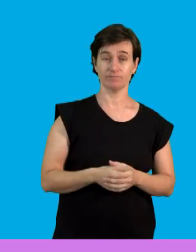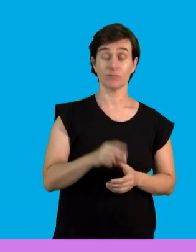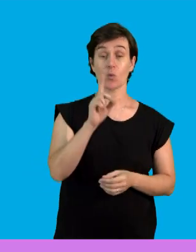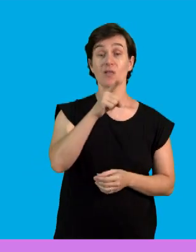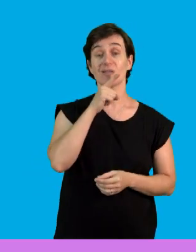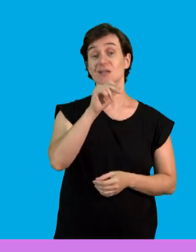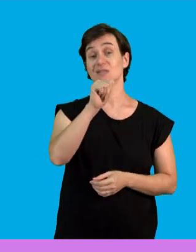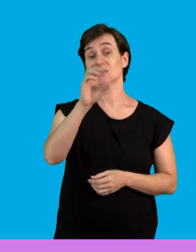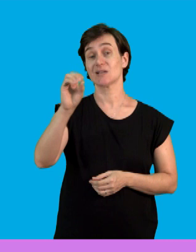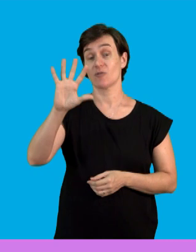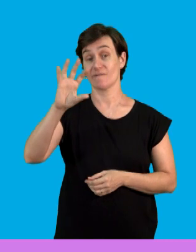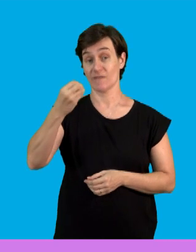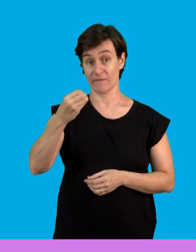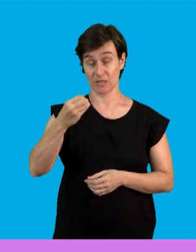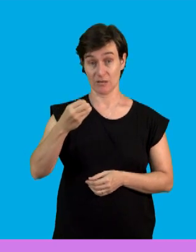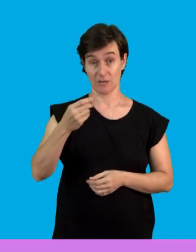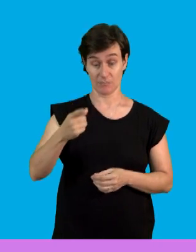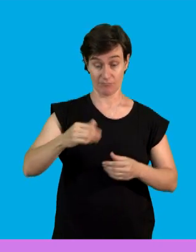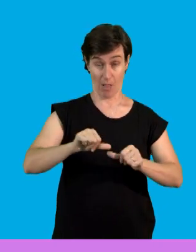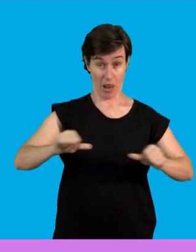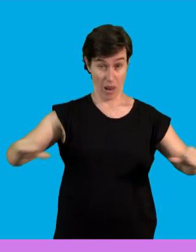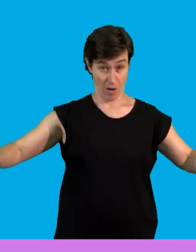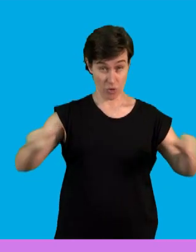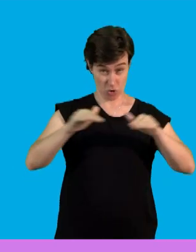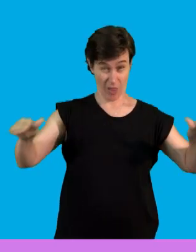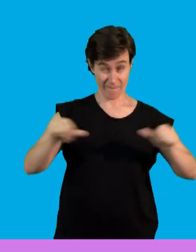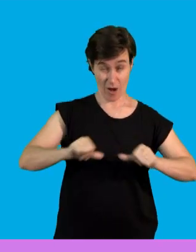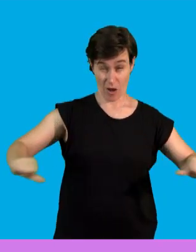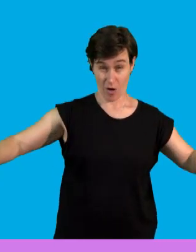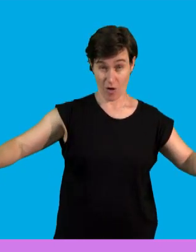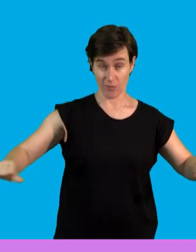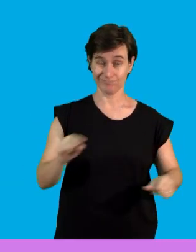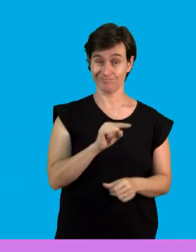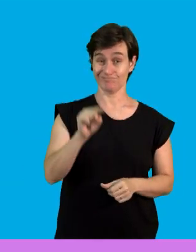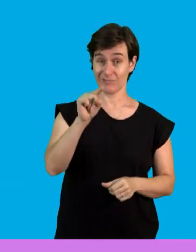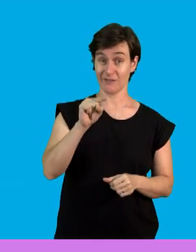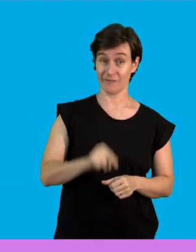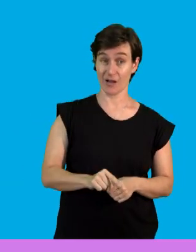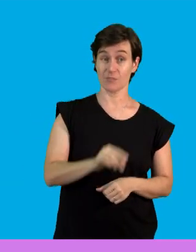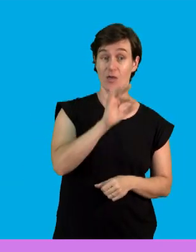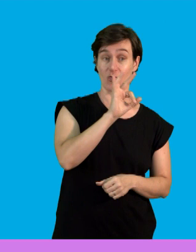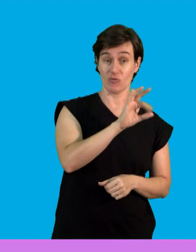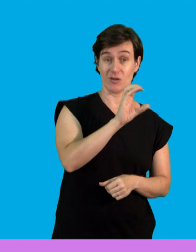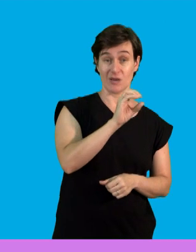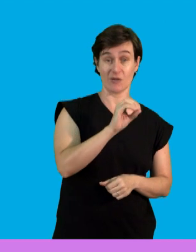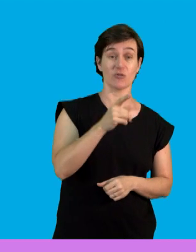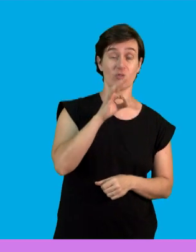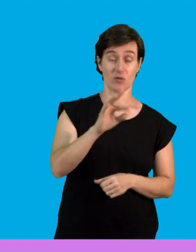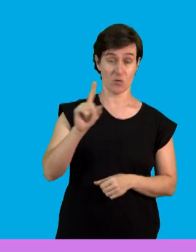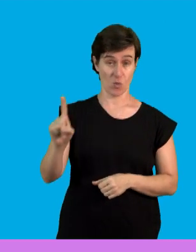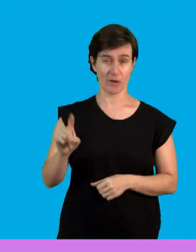Now let's see, if we pack it in the length, how many will fit? Now it